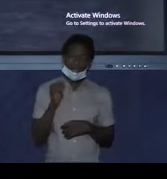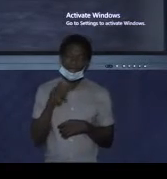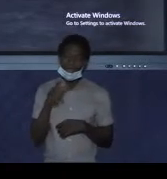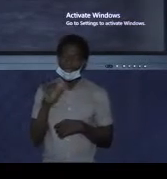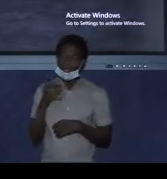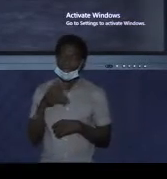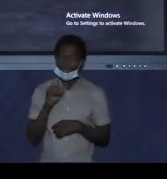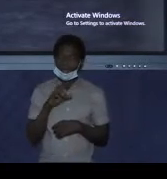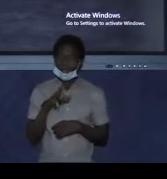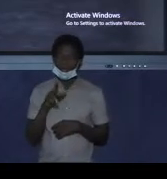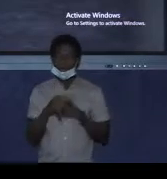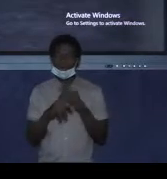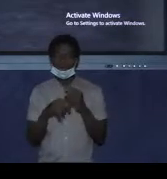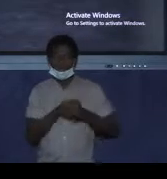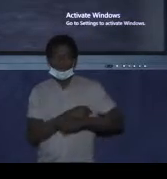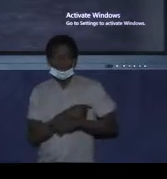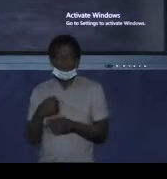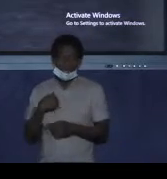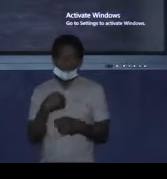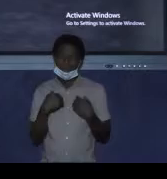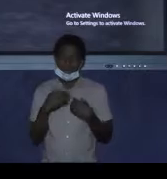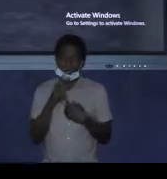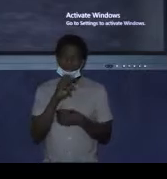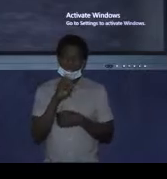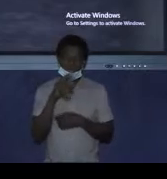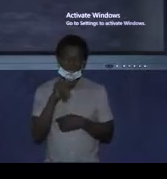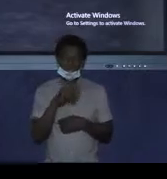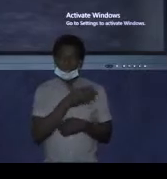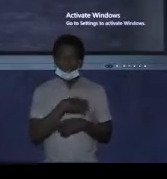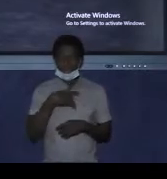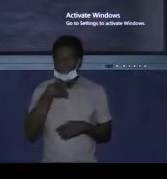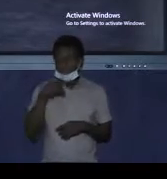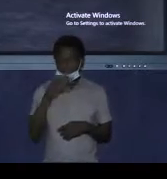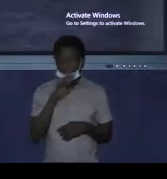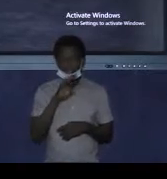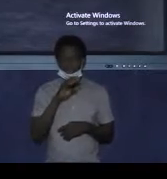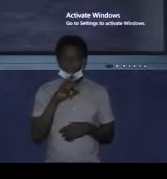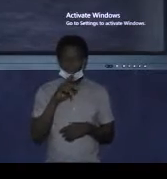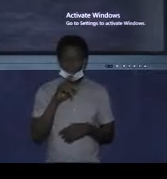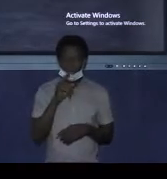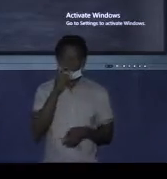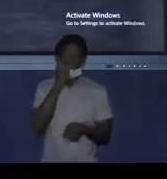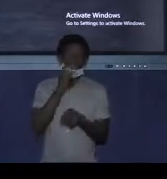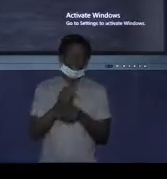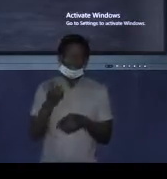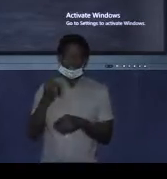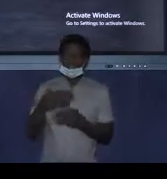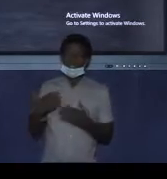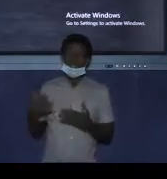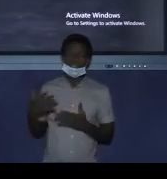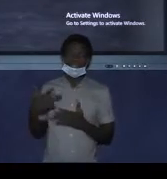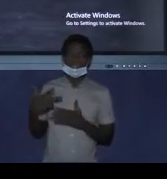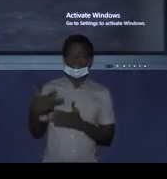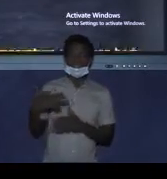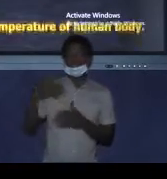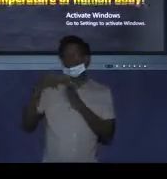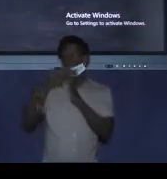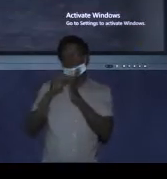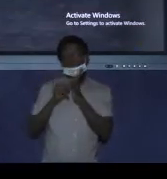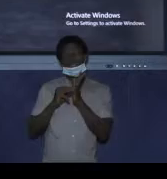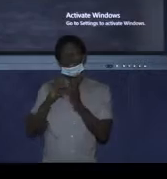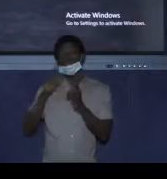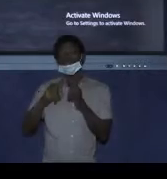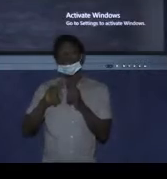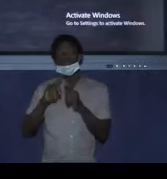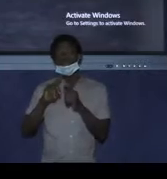thermometer, and alcohol thermometer. We also have wet and dry bulb thermometer, but just any three. Measure two uses of